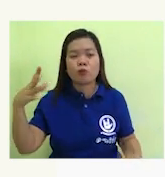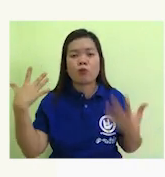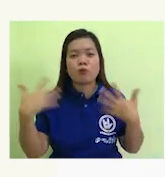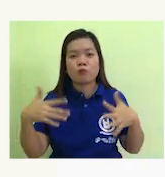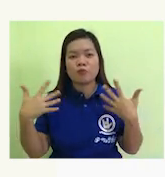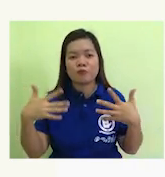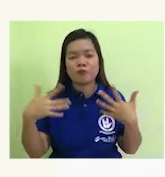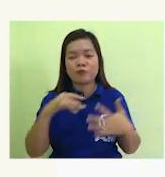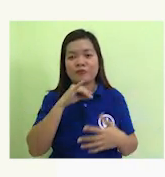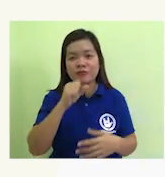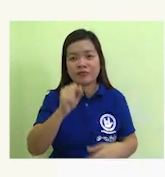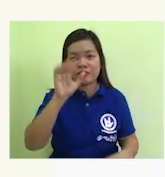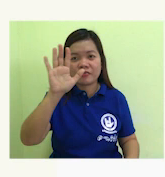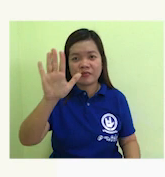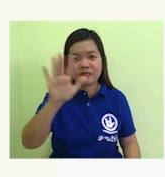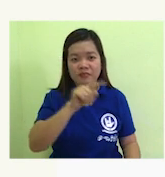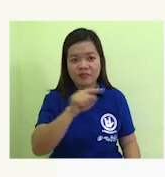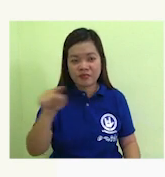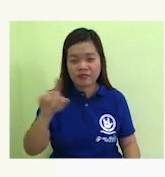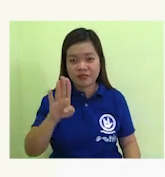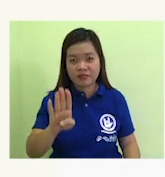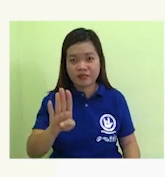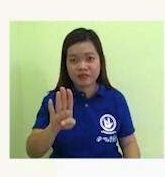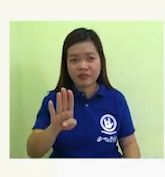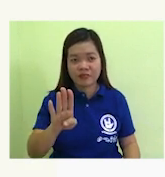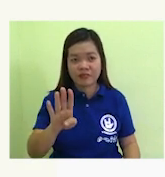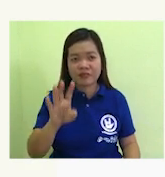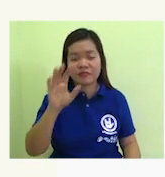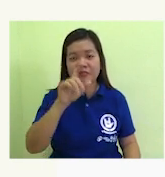Bravo! It is 5 over 4,